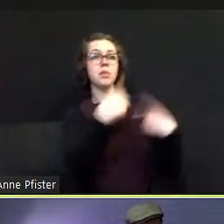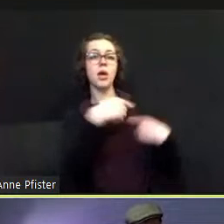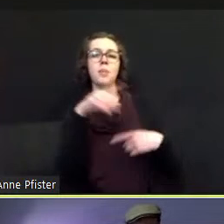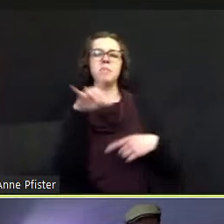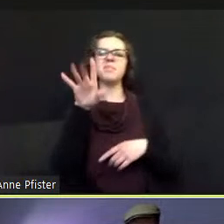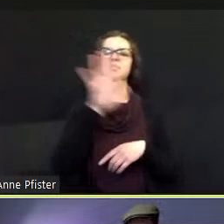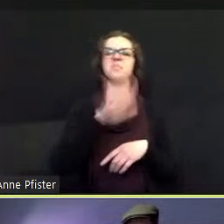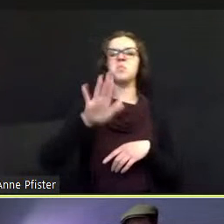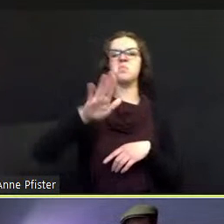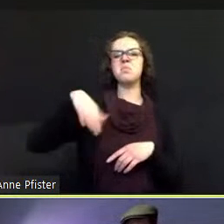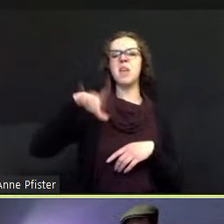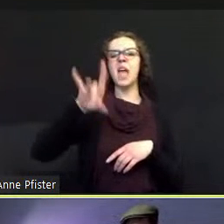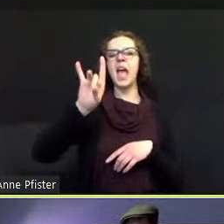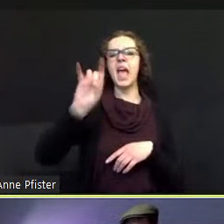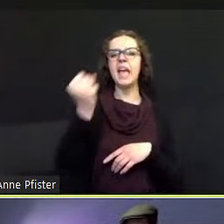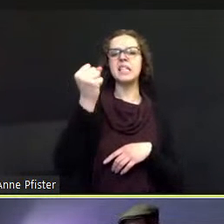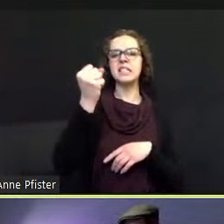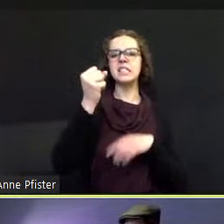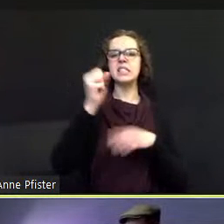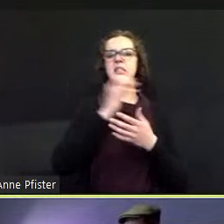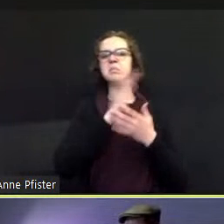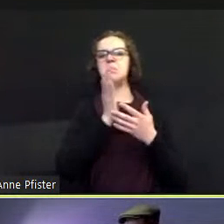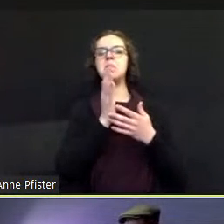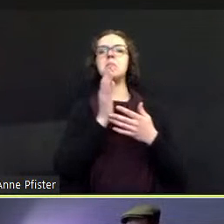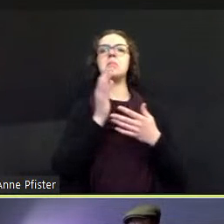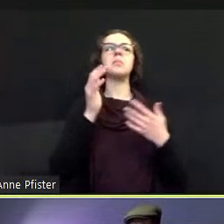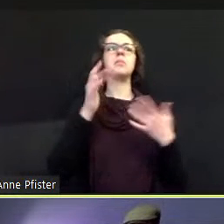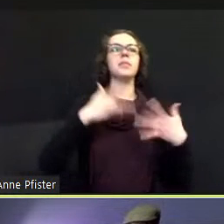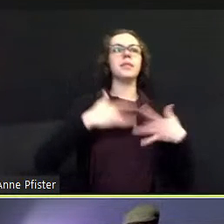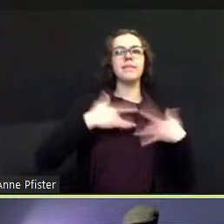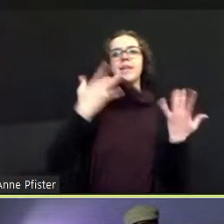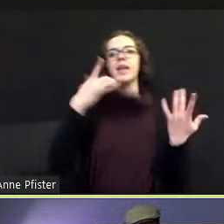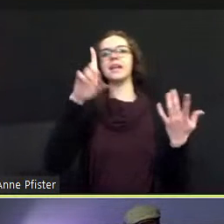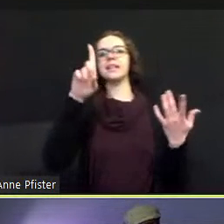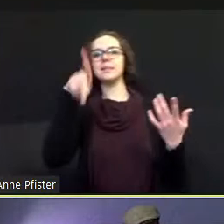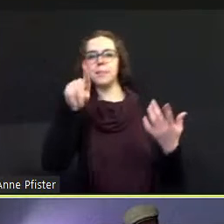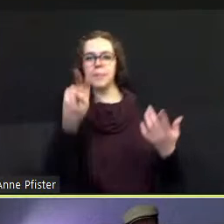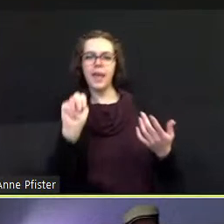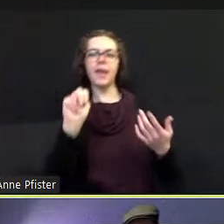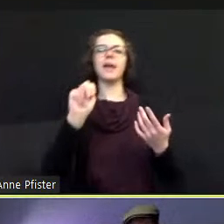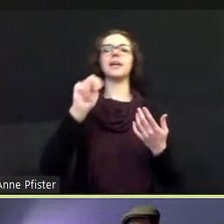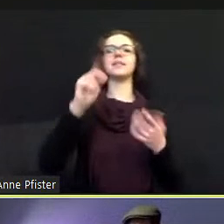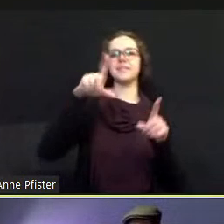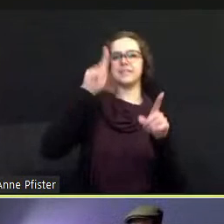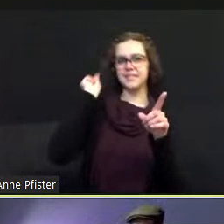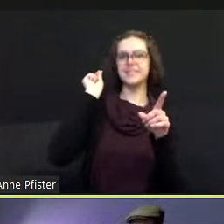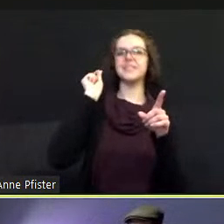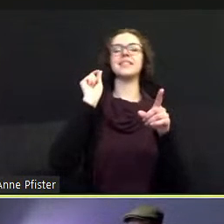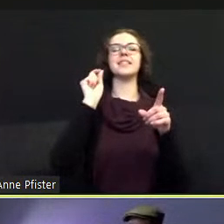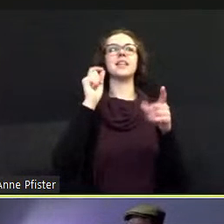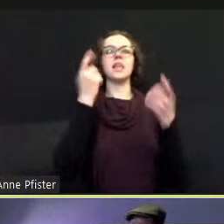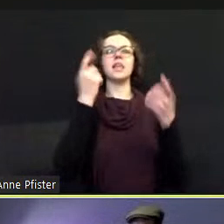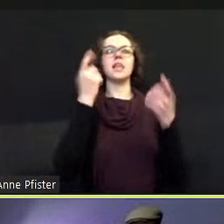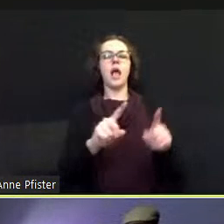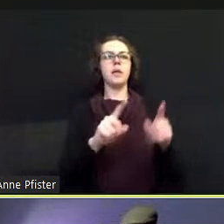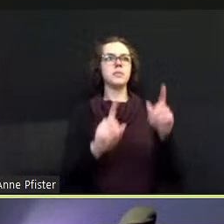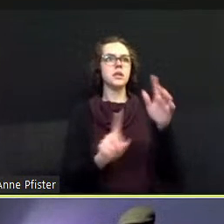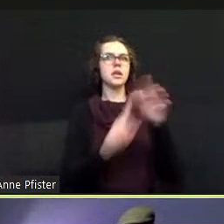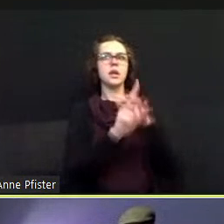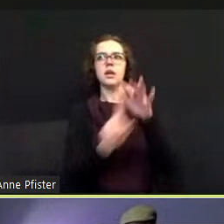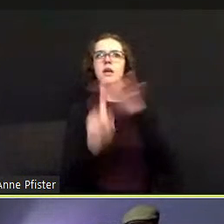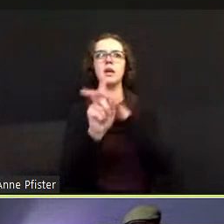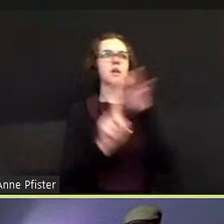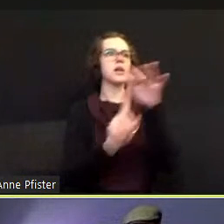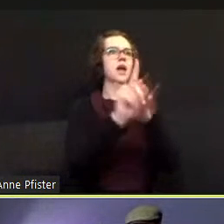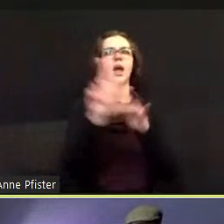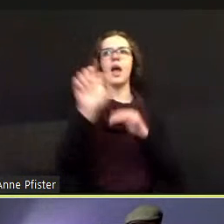whole Deaf Way event after following the Deaf Press now at Gallaudet. Suddenly there were all these accounts of sign language all over the